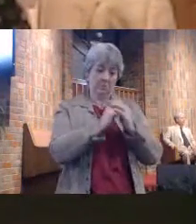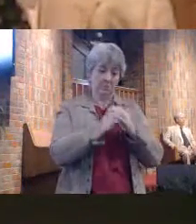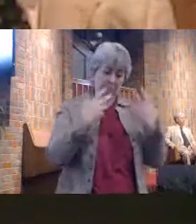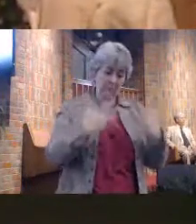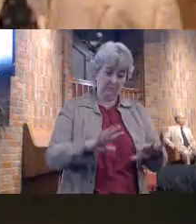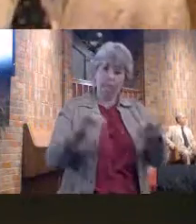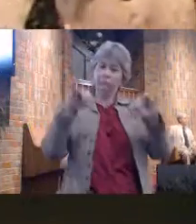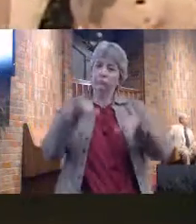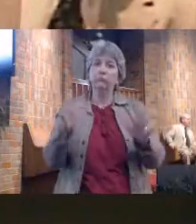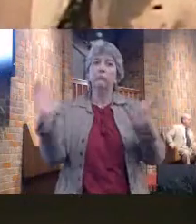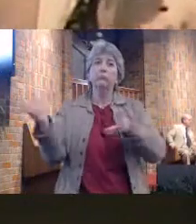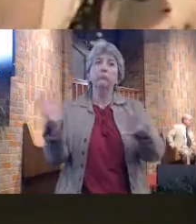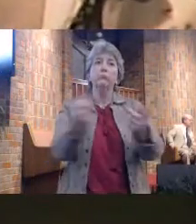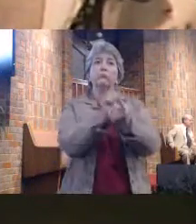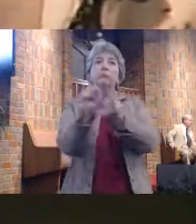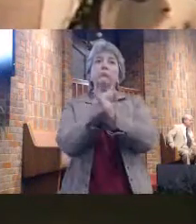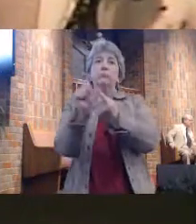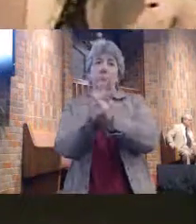meet you.